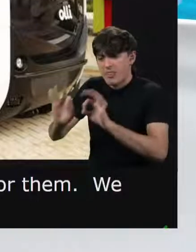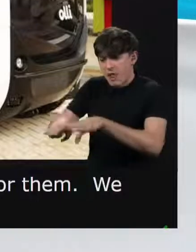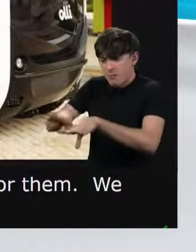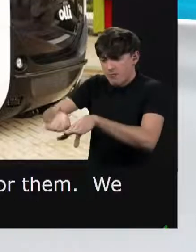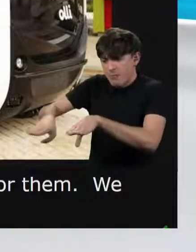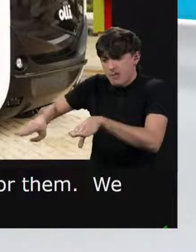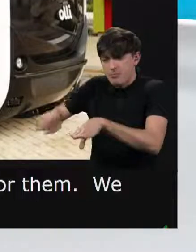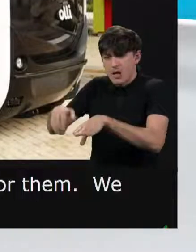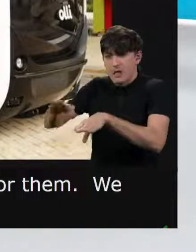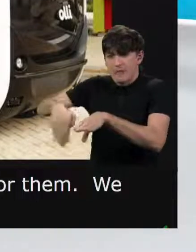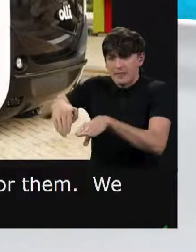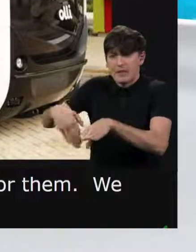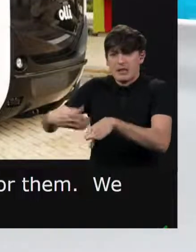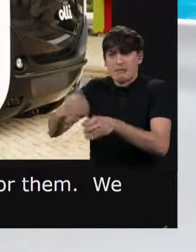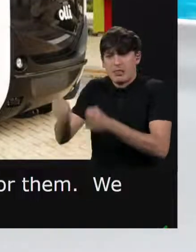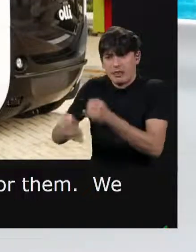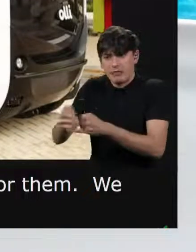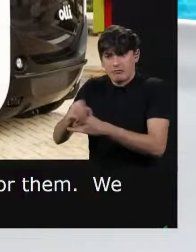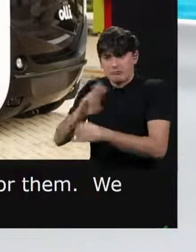In